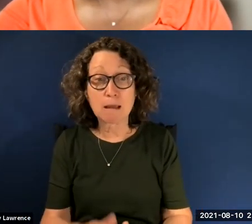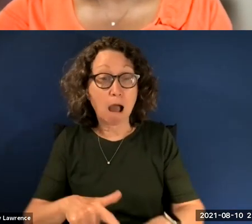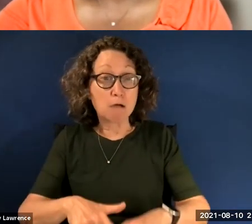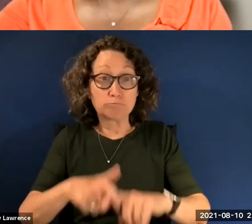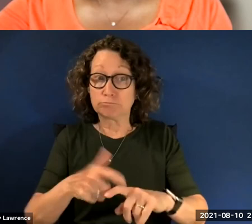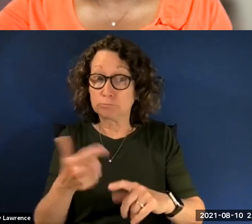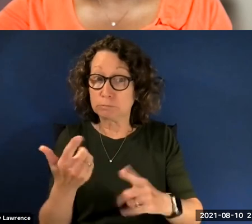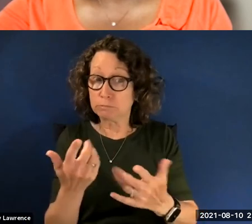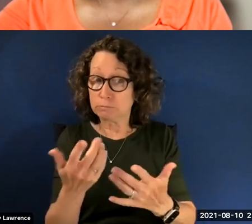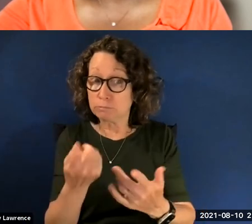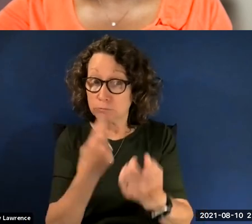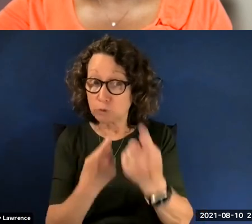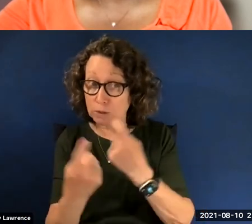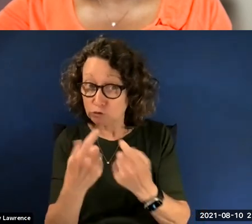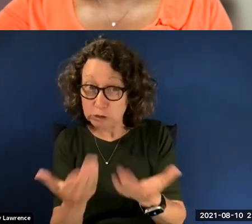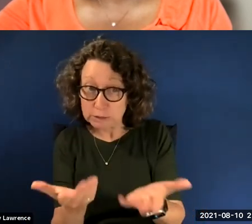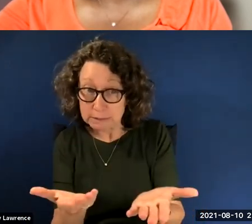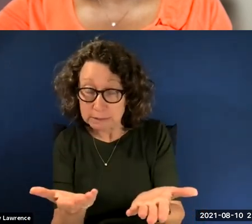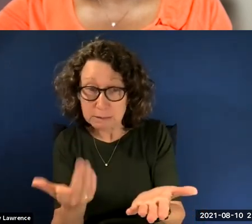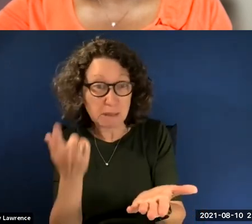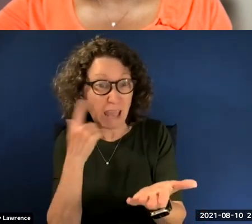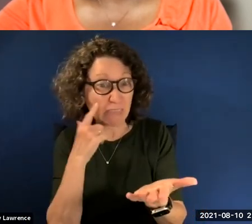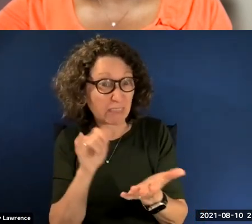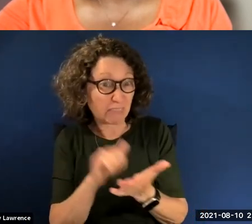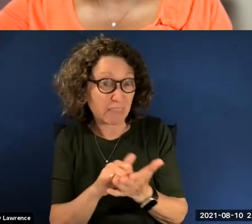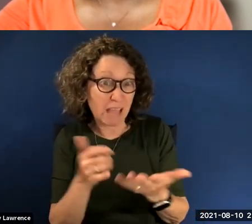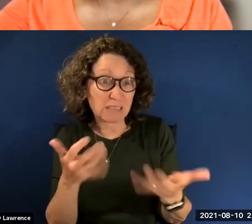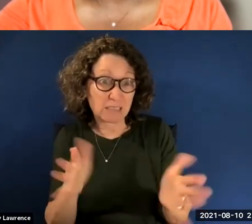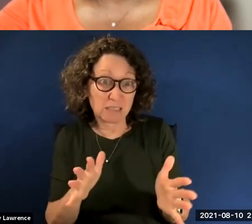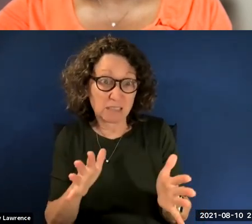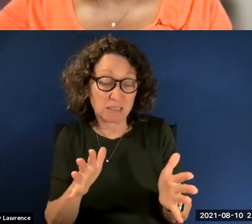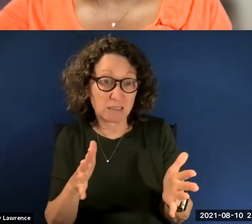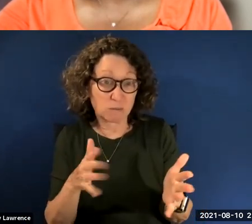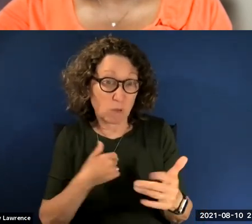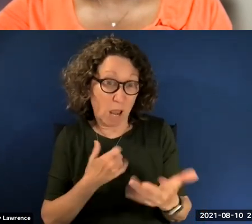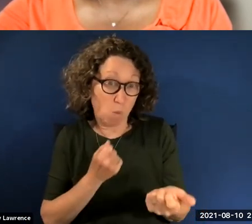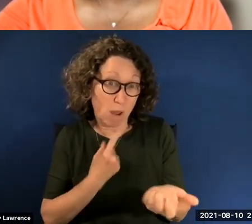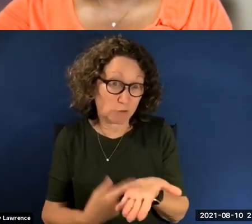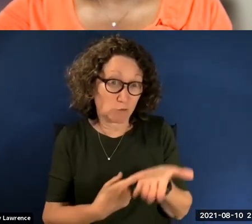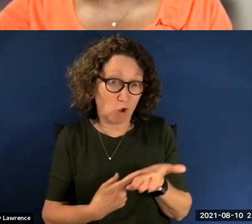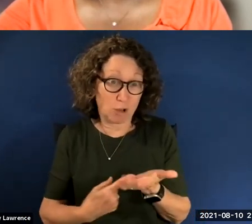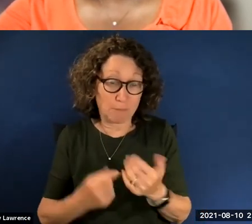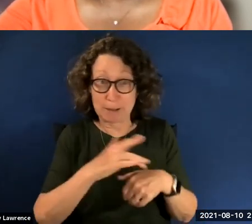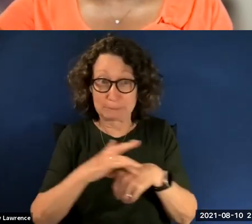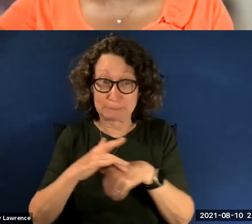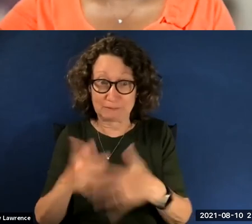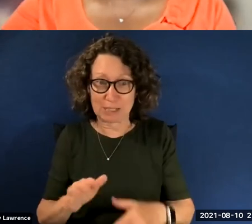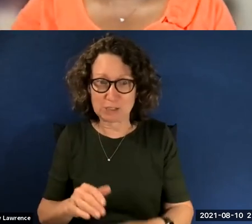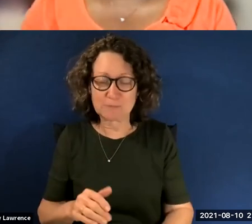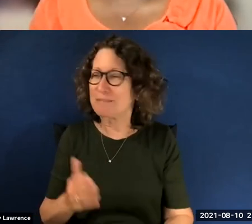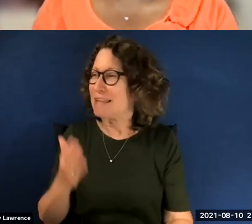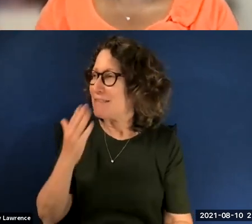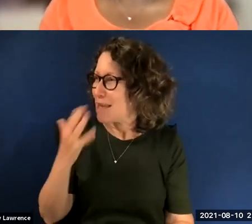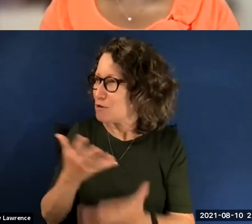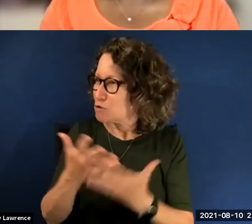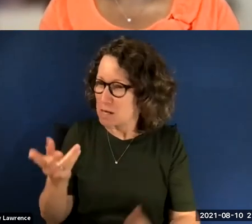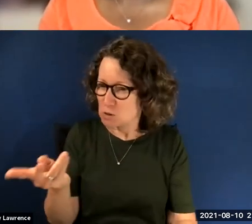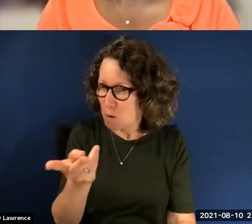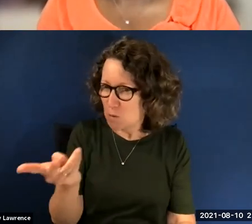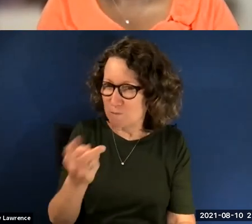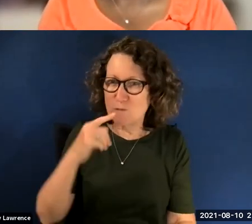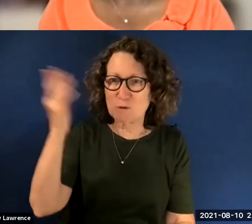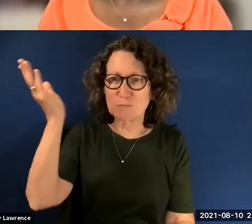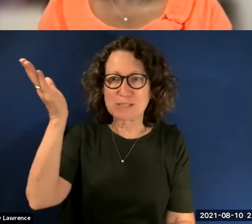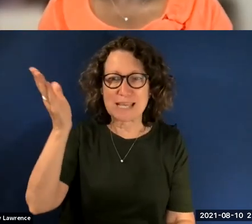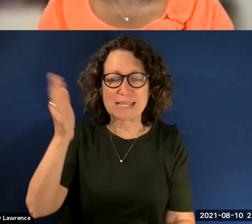questions, but I think that's what I wanted to cover with you all tonight. Thanks so much to both of you for